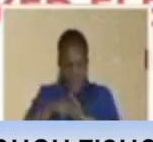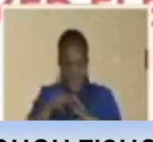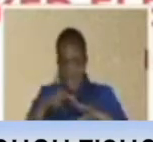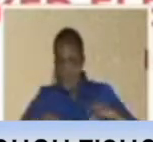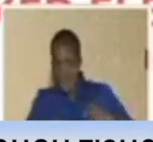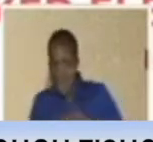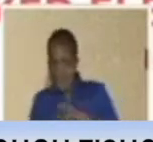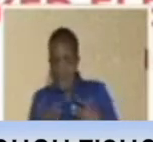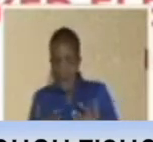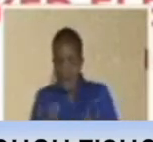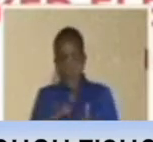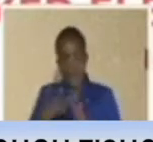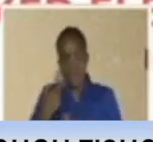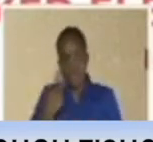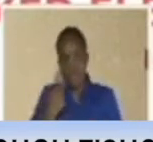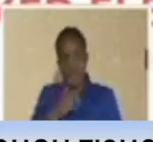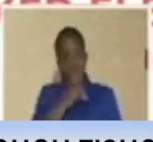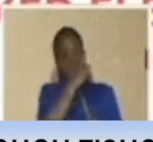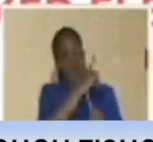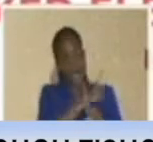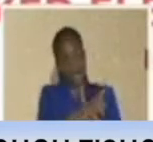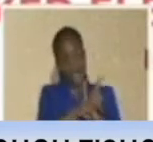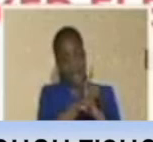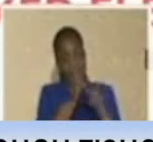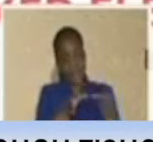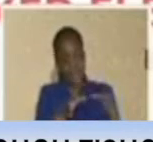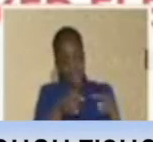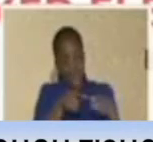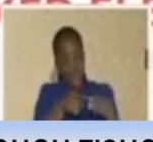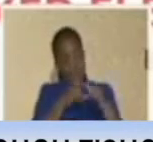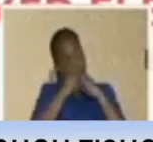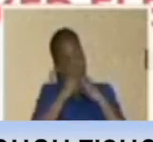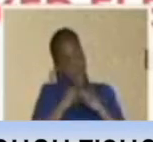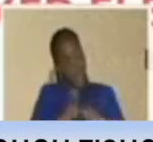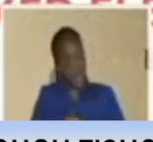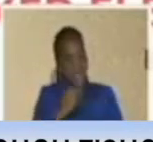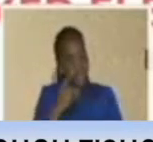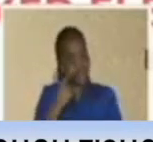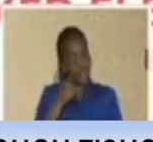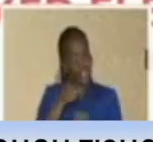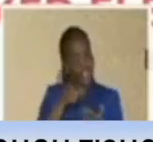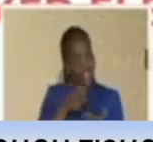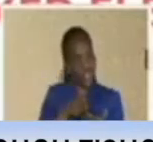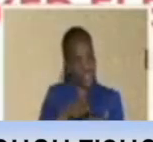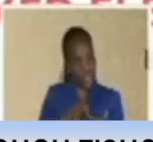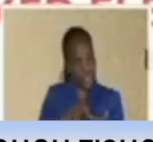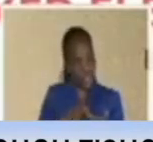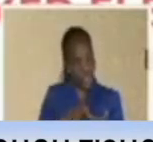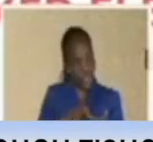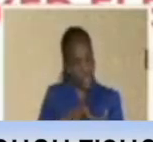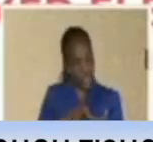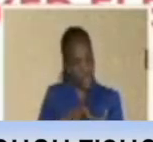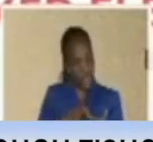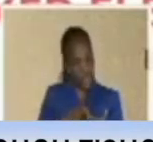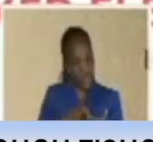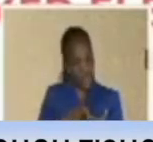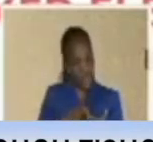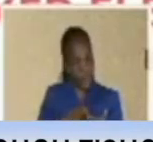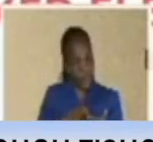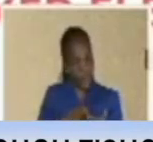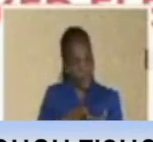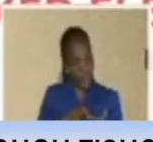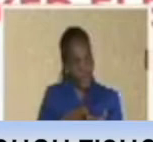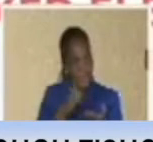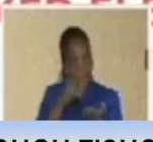and therefore, the governmental objective quota method of disposal through Fishcor has to